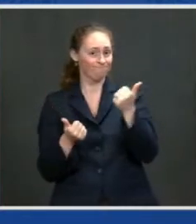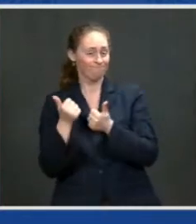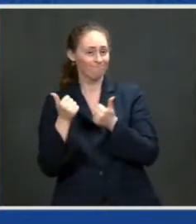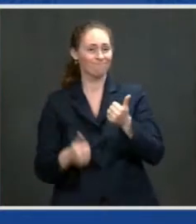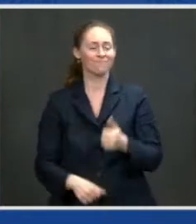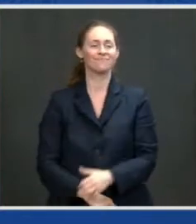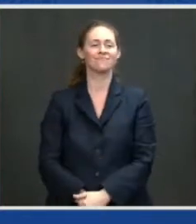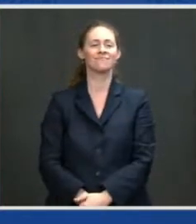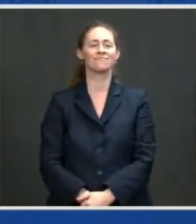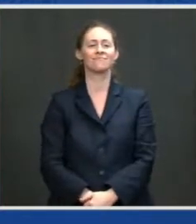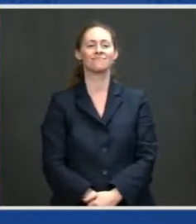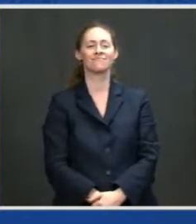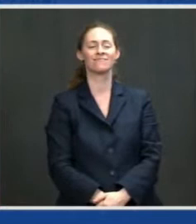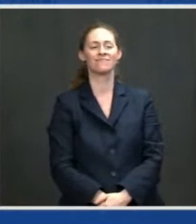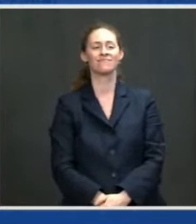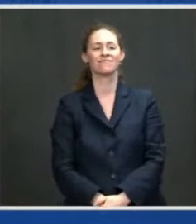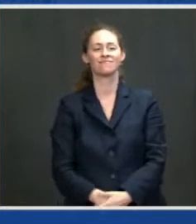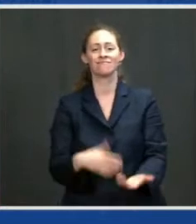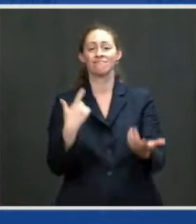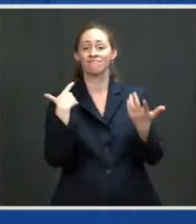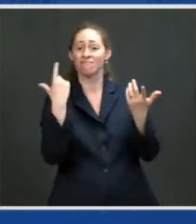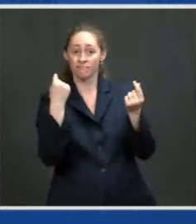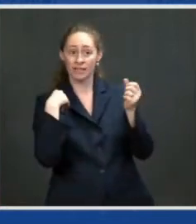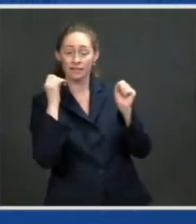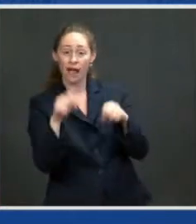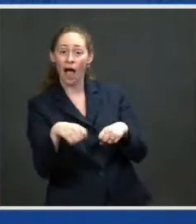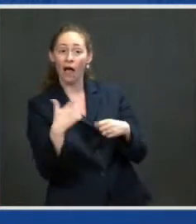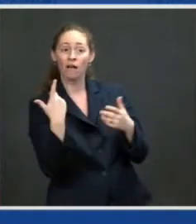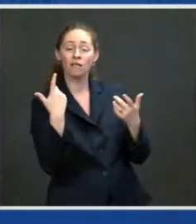corporations and CEOs. Or we can raise the corporate tax rate